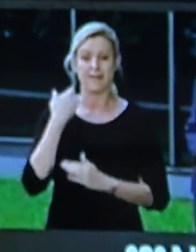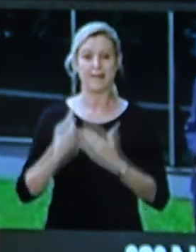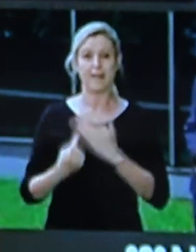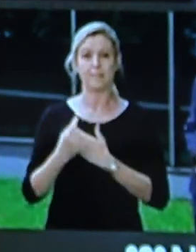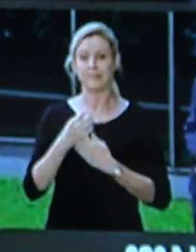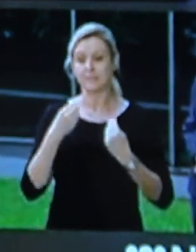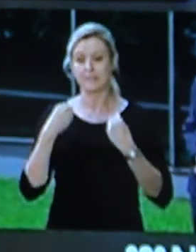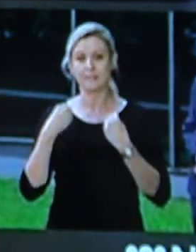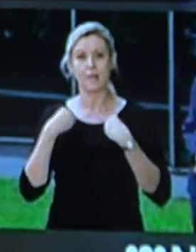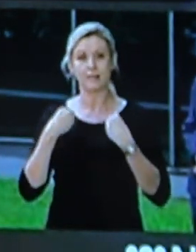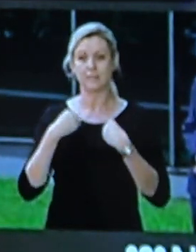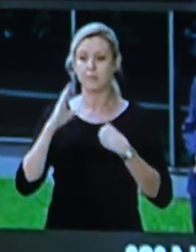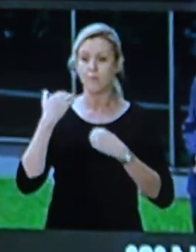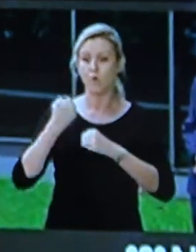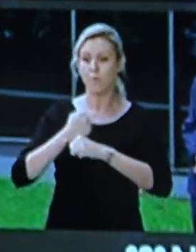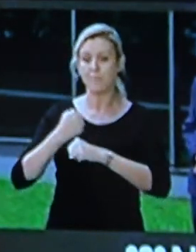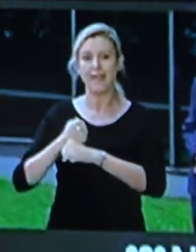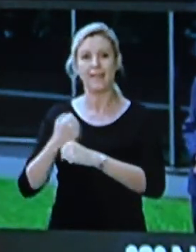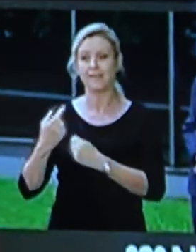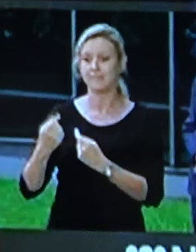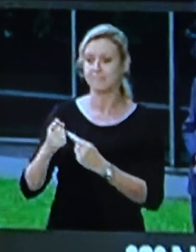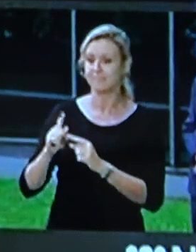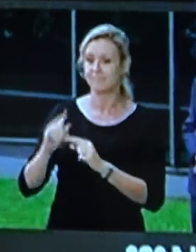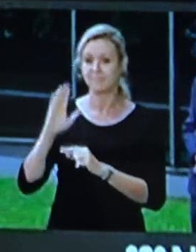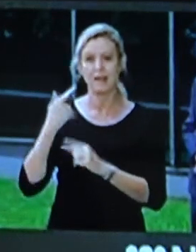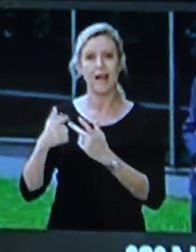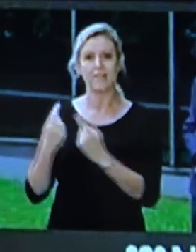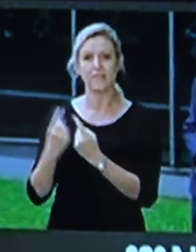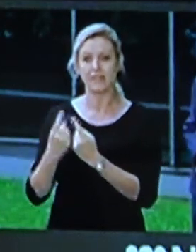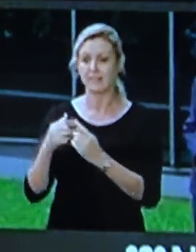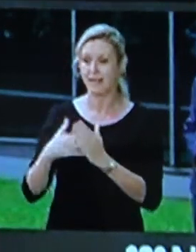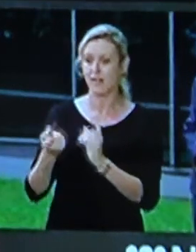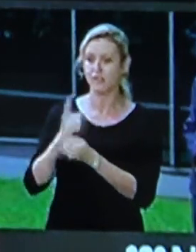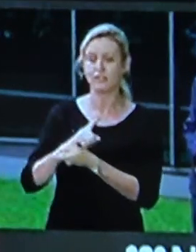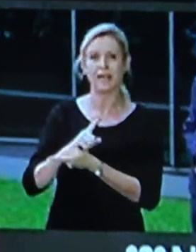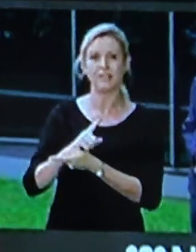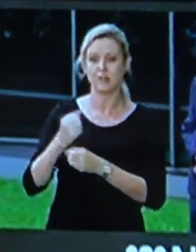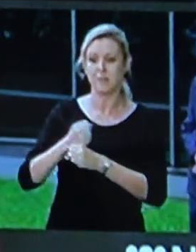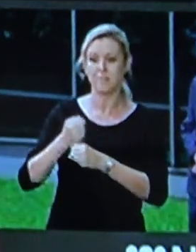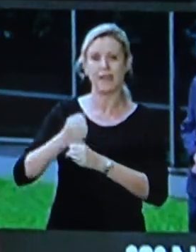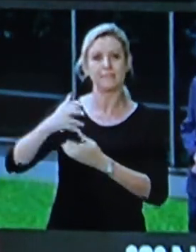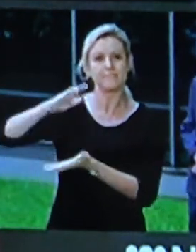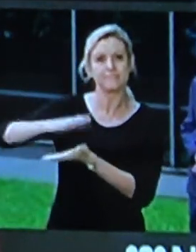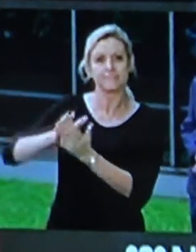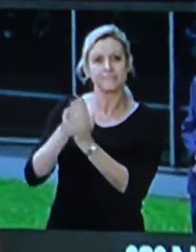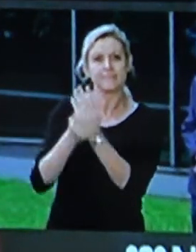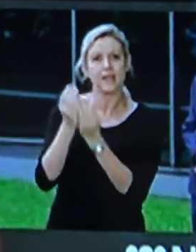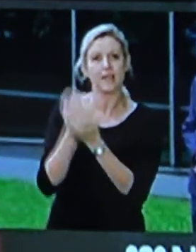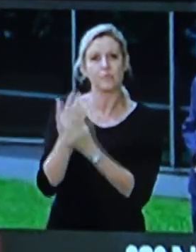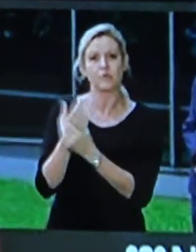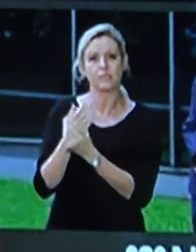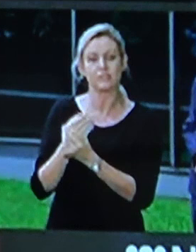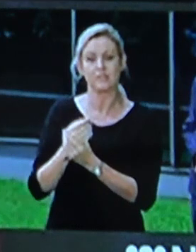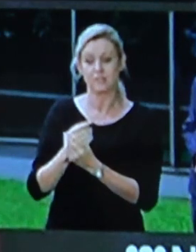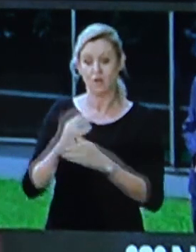to construct other things are now building bottles or actually converting their product to sanitizers. So we know that's already occurring, but today we